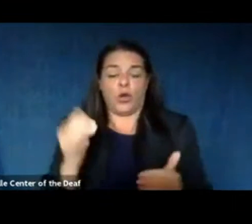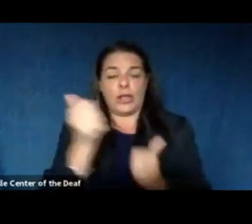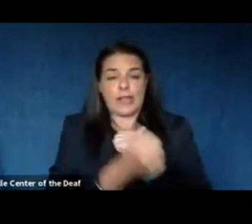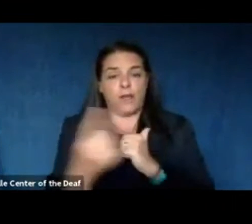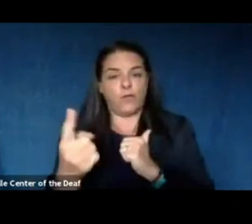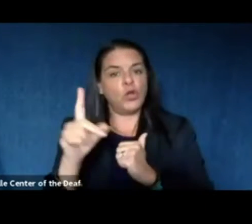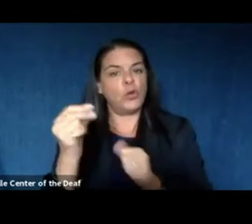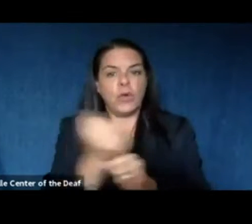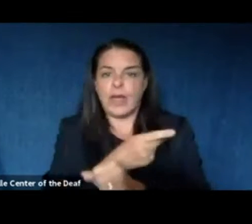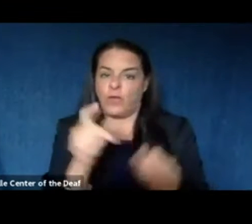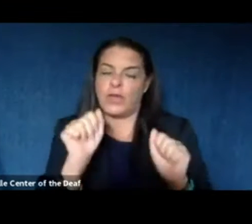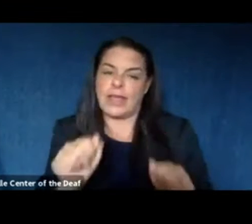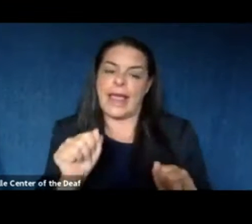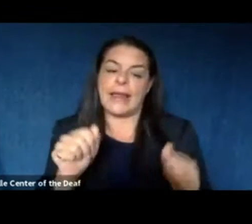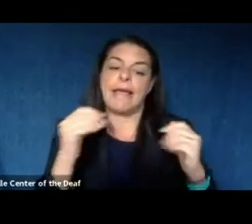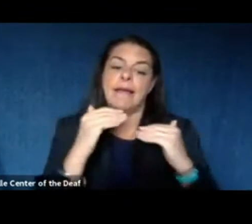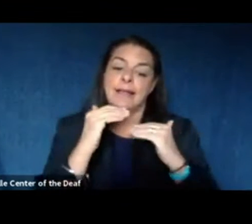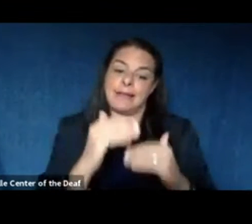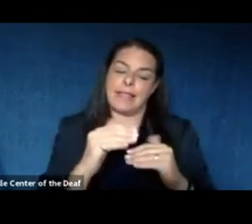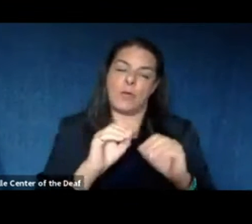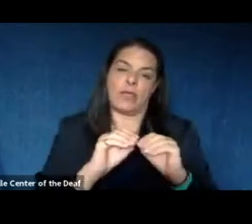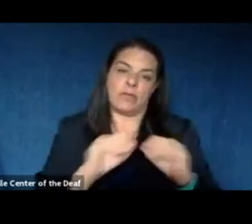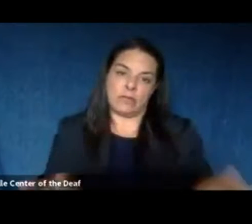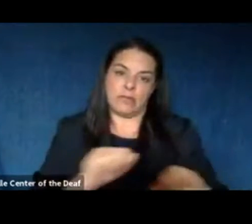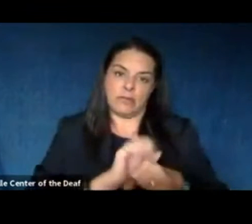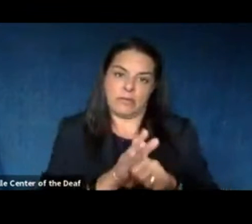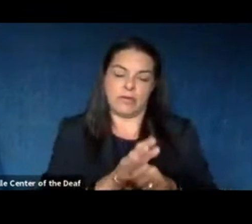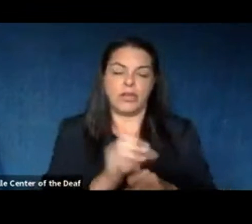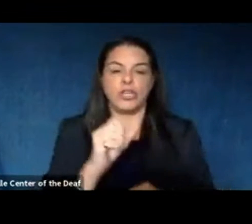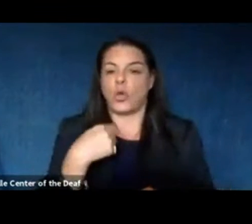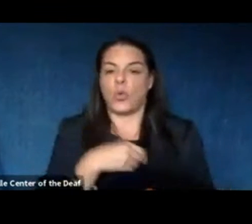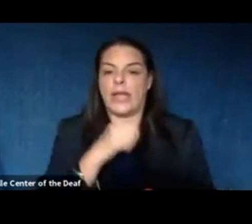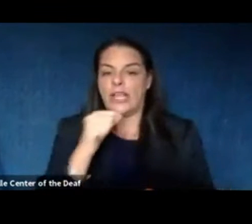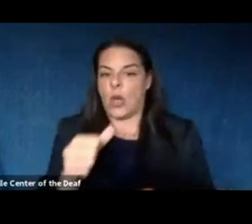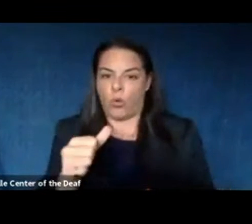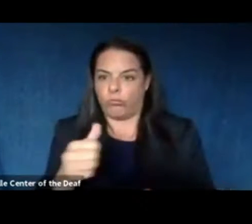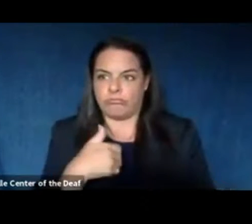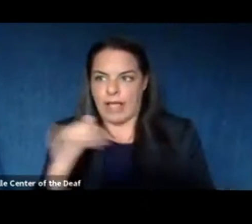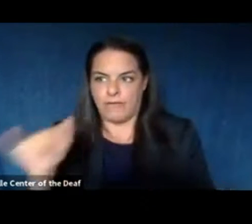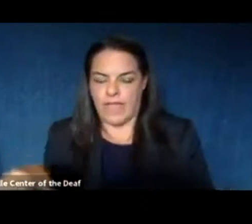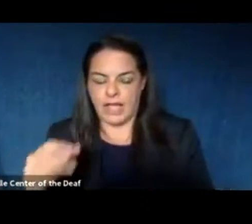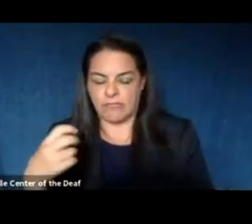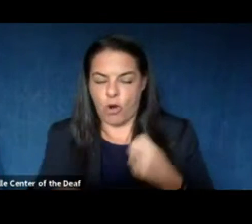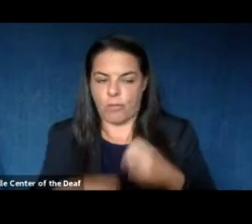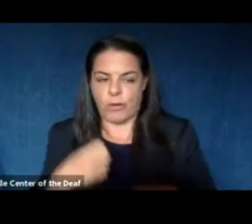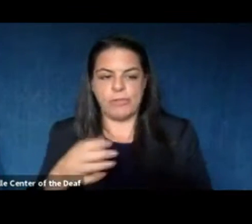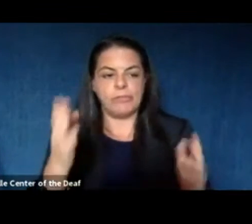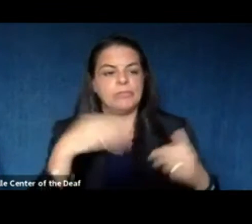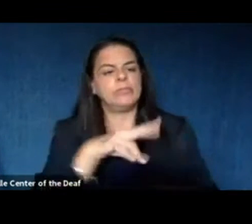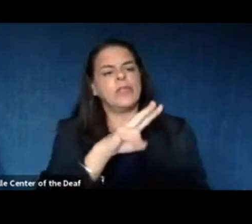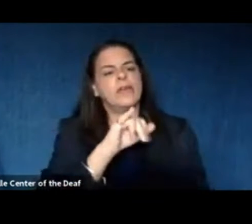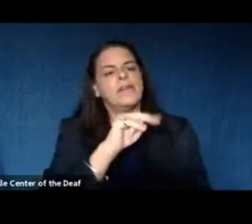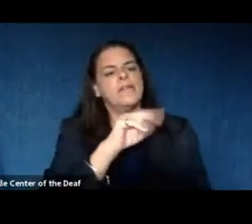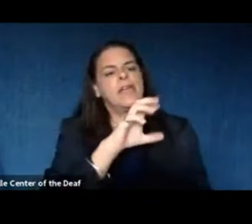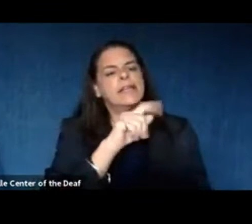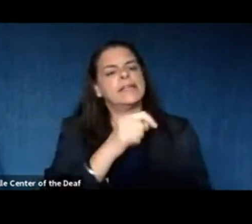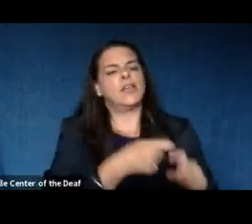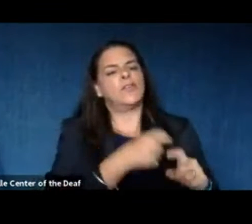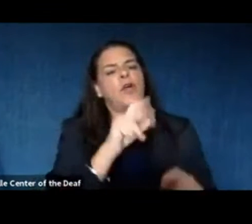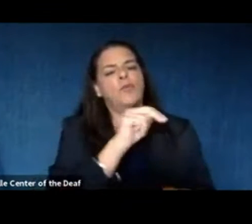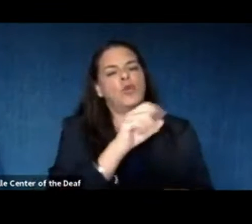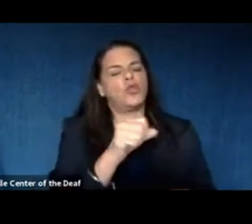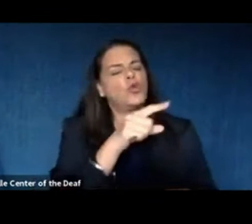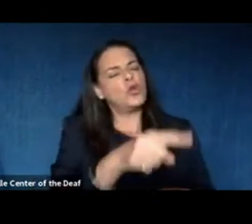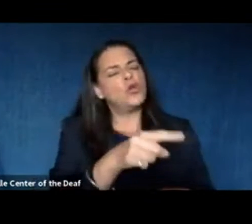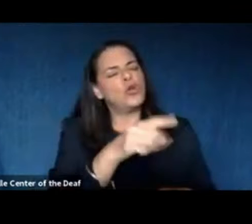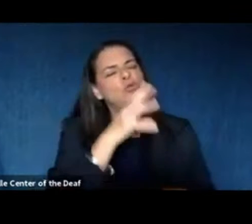do everything they can to limit the transmission so we don't continue to see that. From Vincent with the Sentinel, you mentioned community buy-in, but there's a